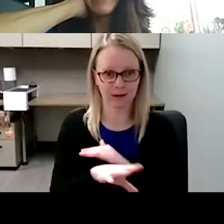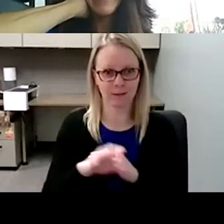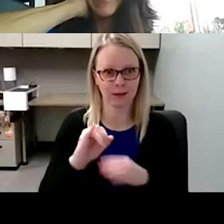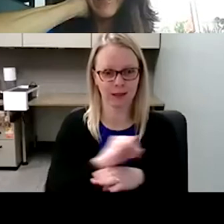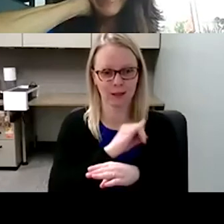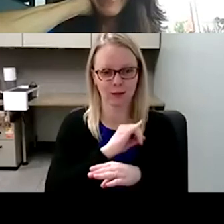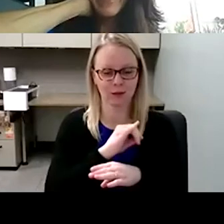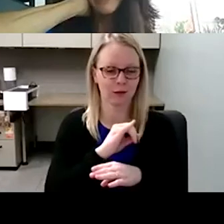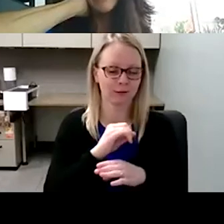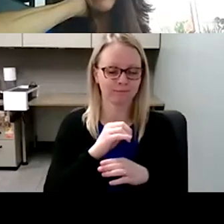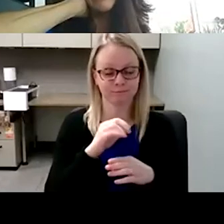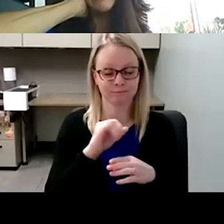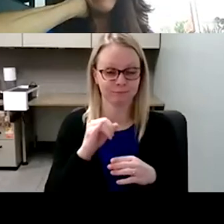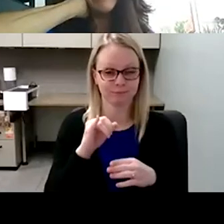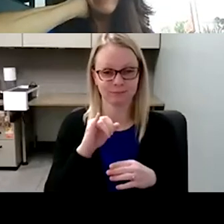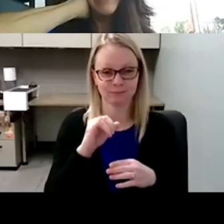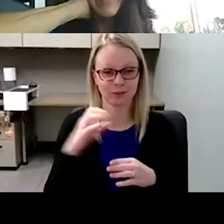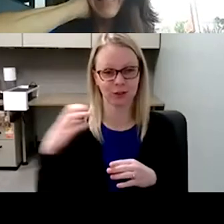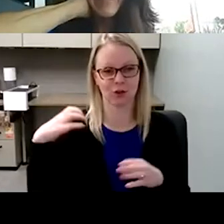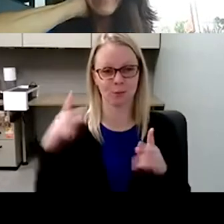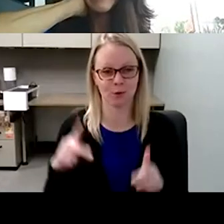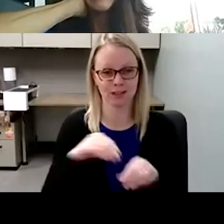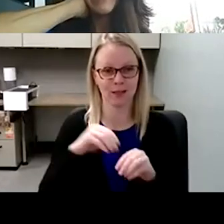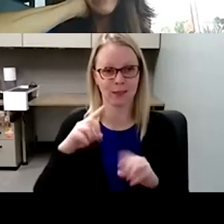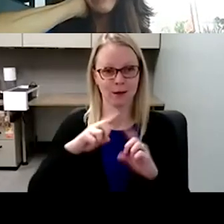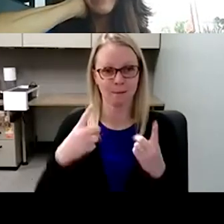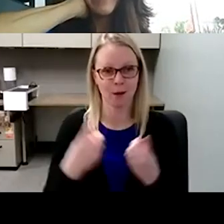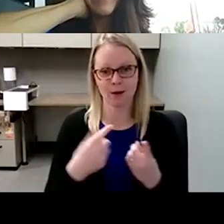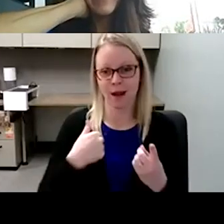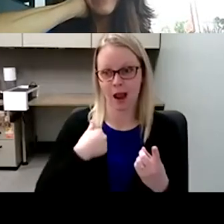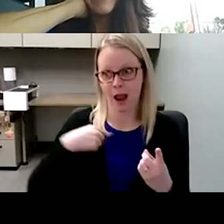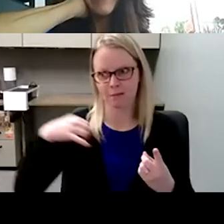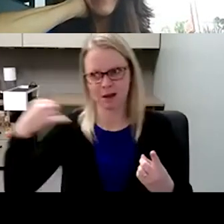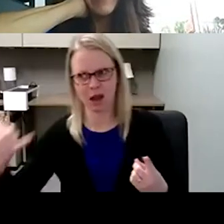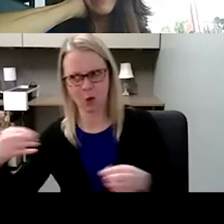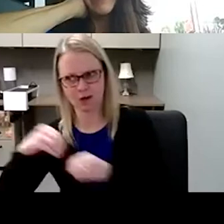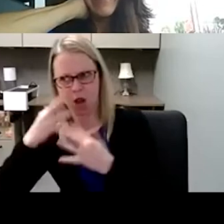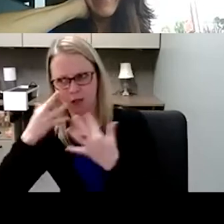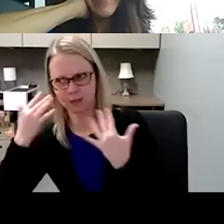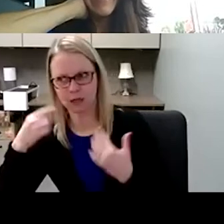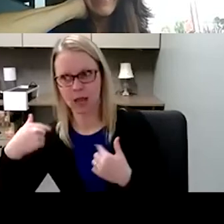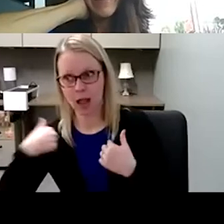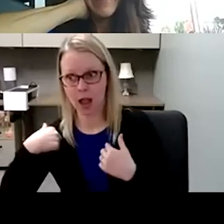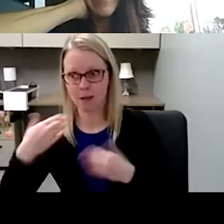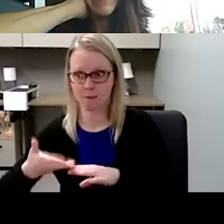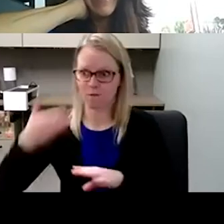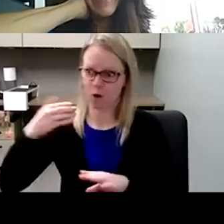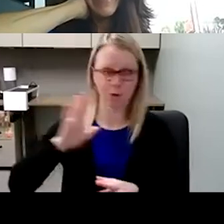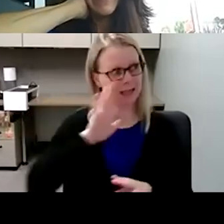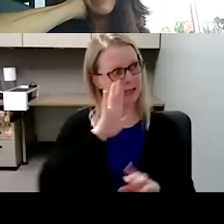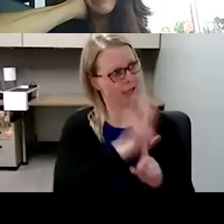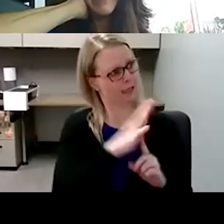in hospitality. I don't know if you knew that. So he's my boss right now. I was his boss before I went to